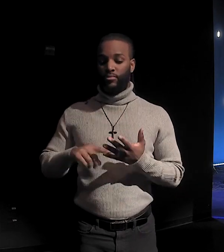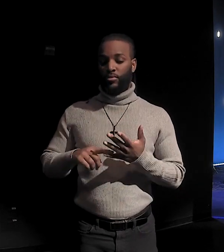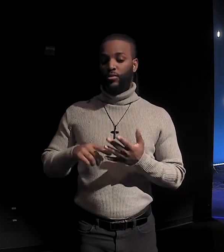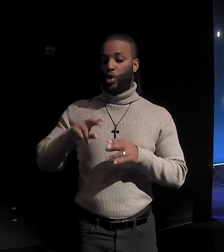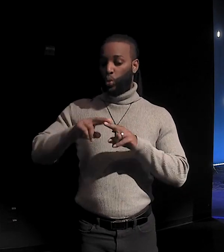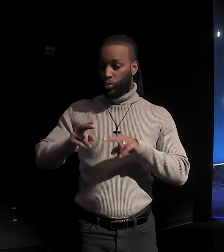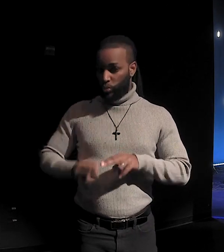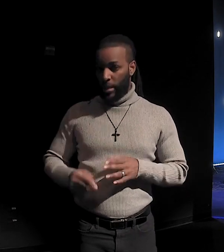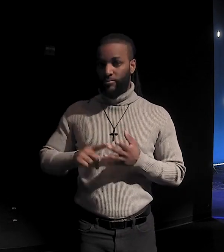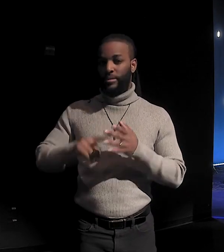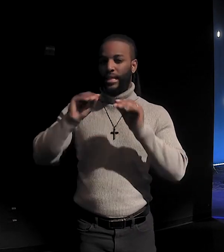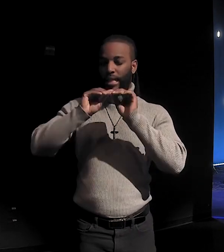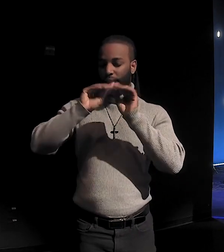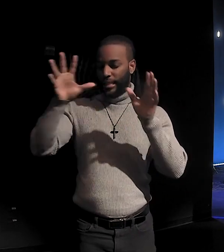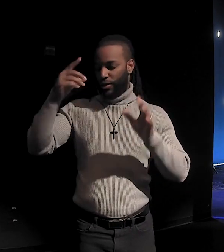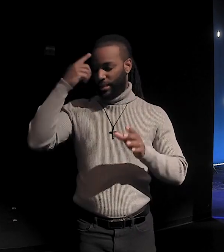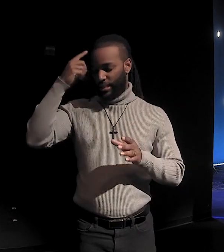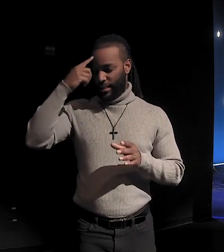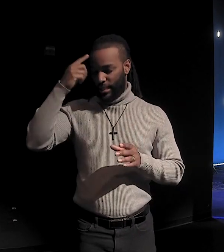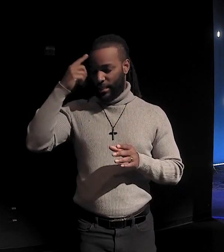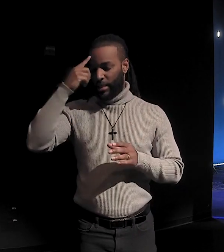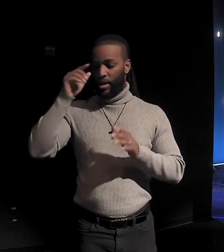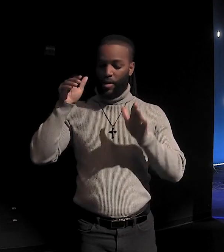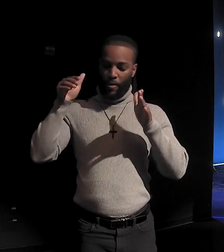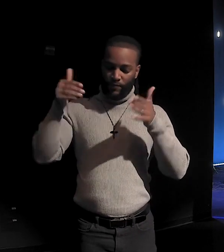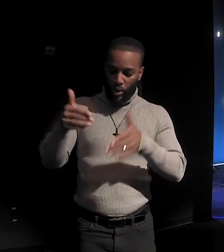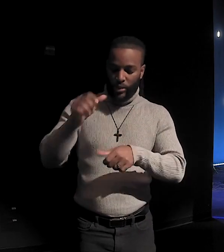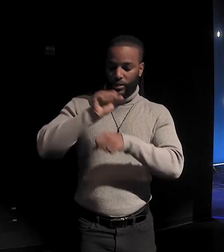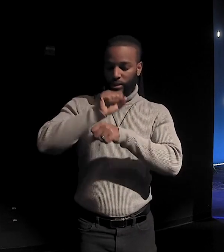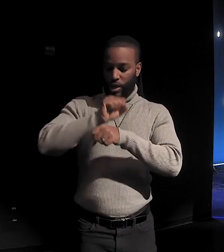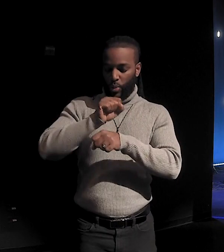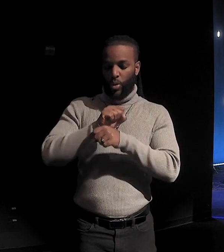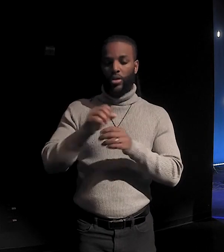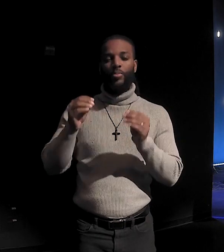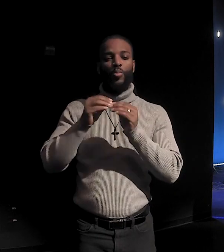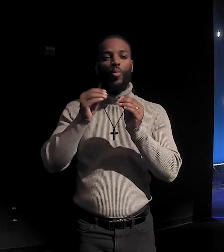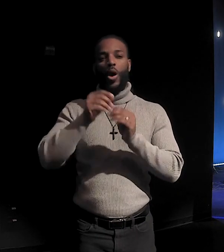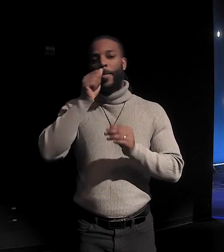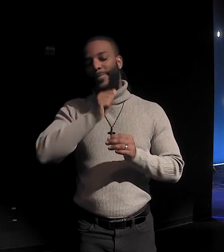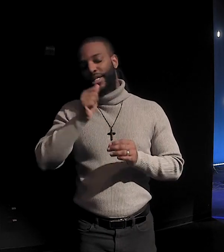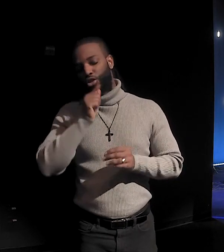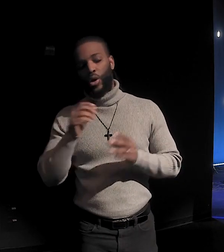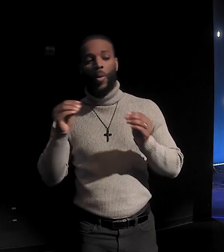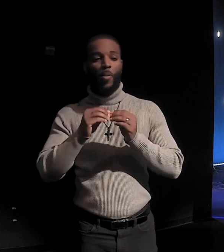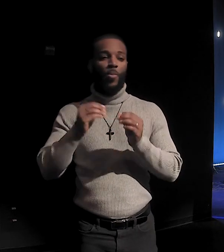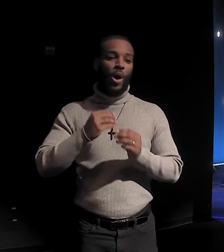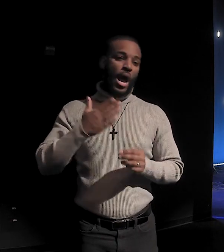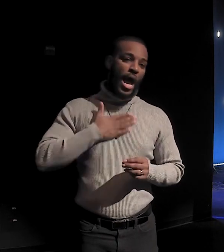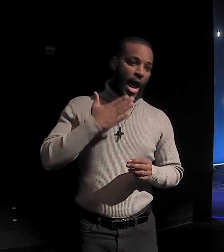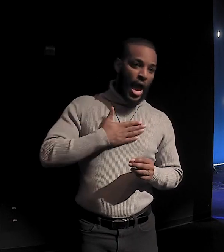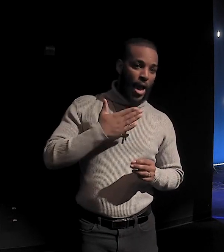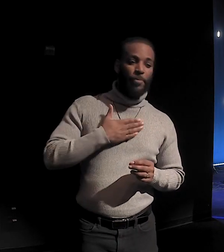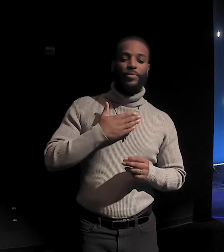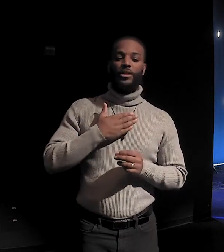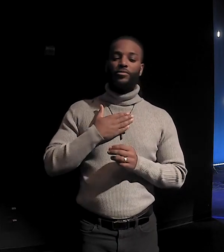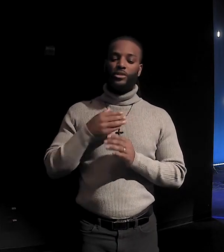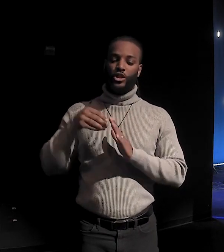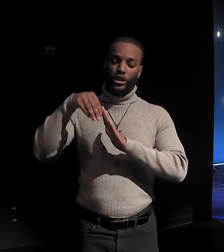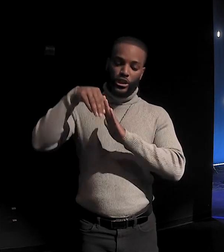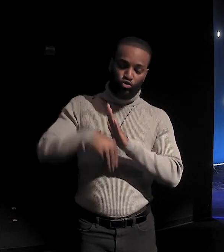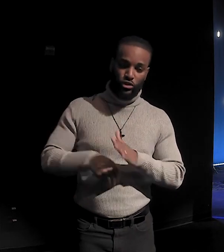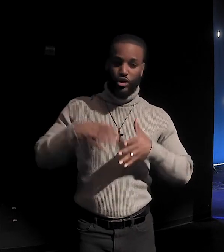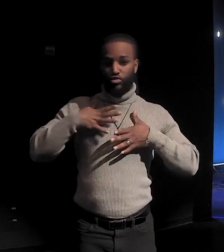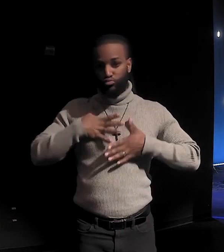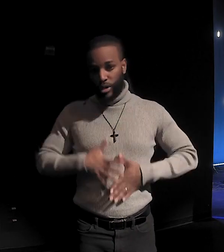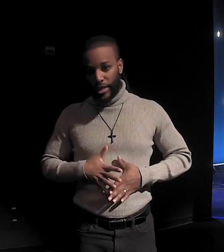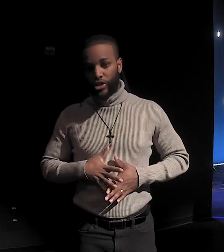create clarity and thinking, which increases creativity and focus at work. It'll make us more patient, bring about more happiness. It's shown to decrease depression, mitigate